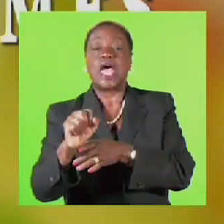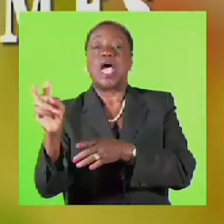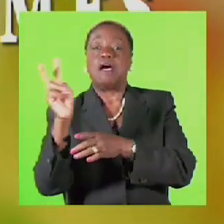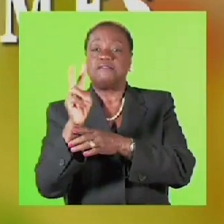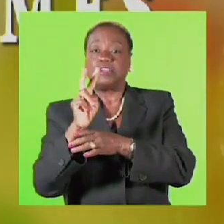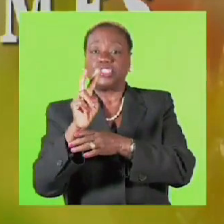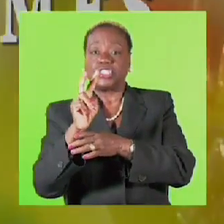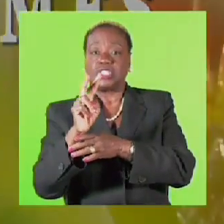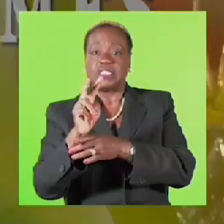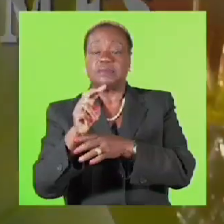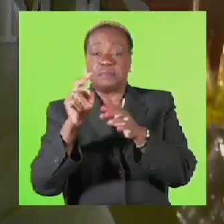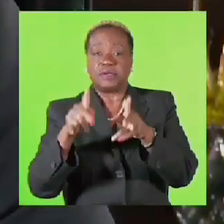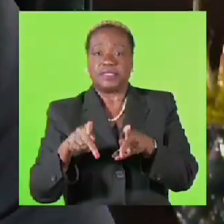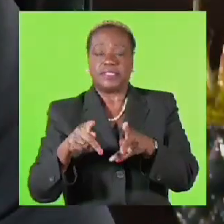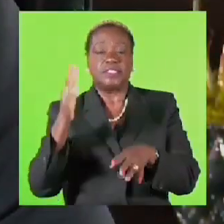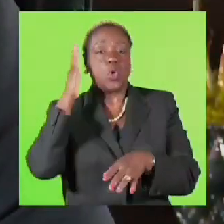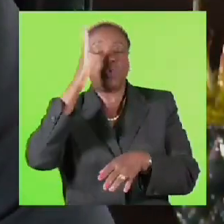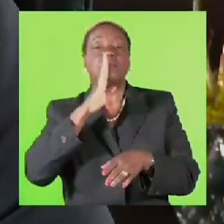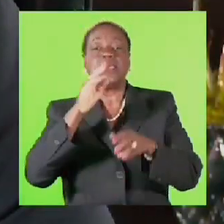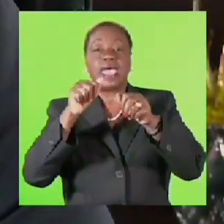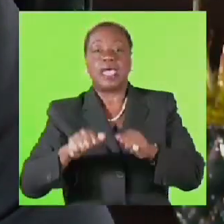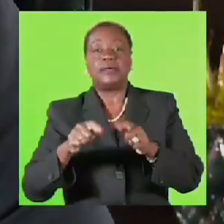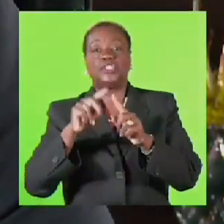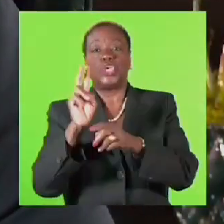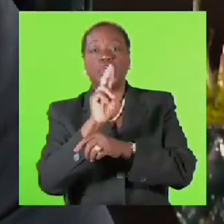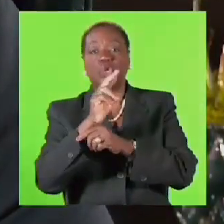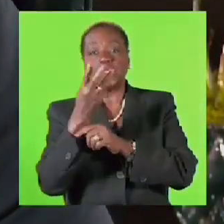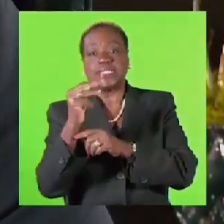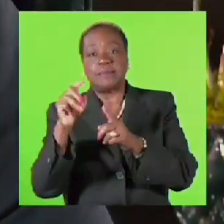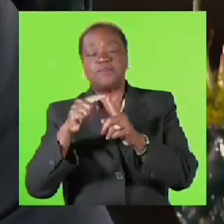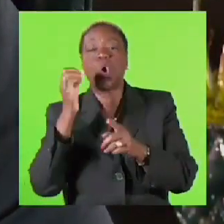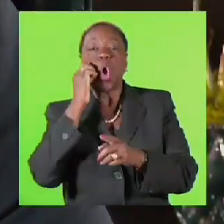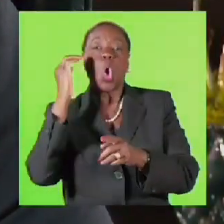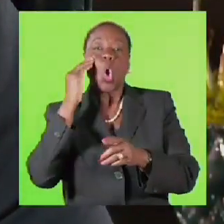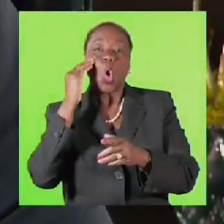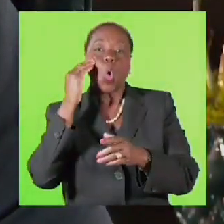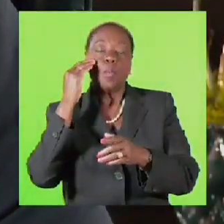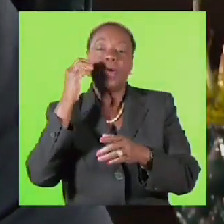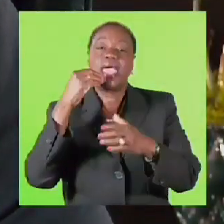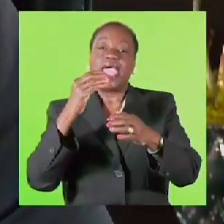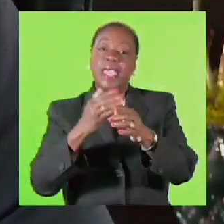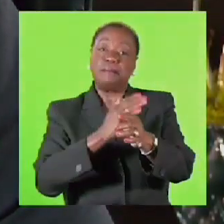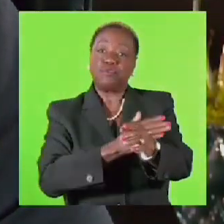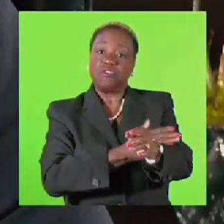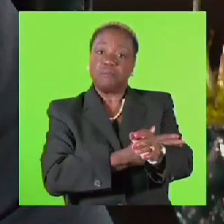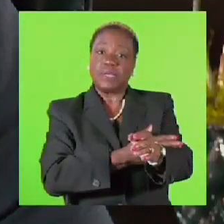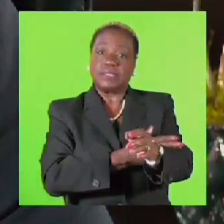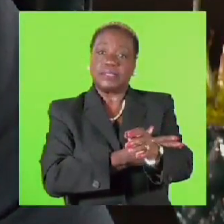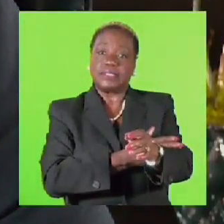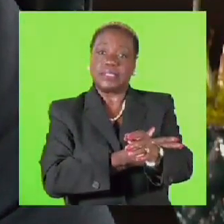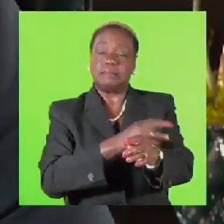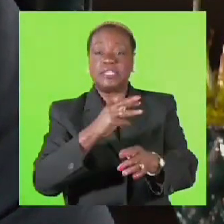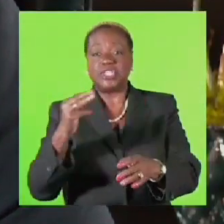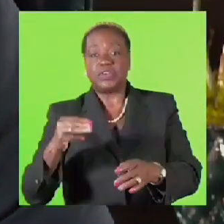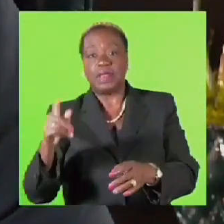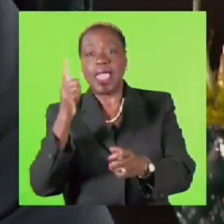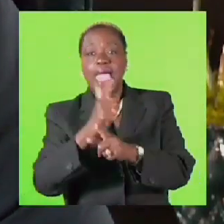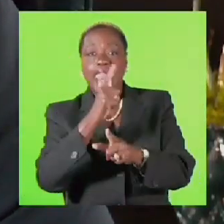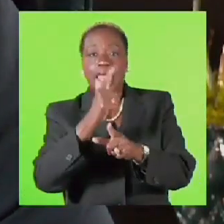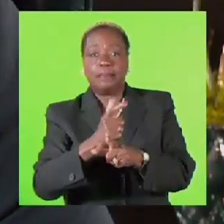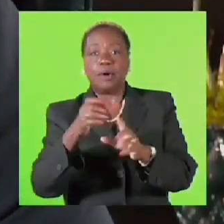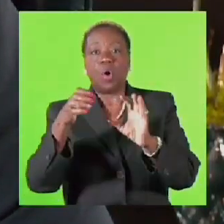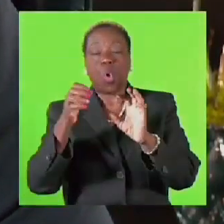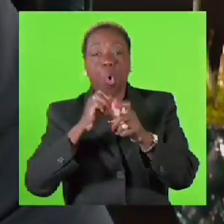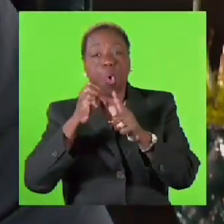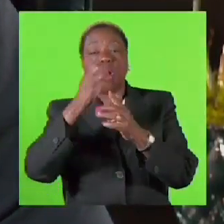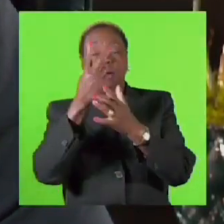Voucher recipients will be able to use them for home improvement material, labor, or a